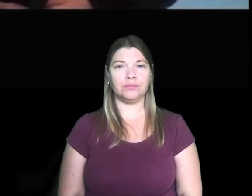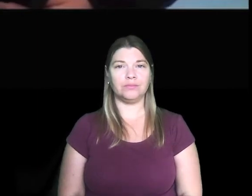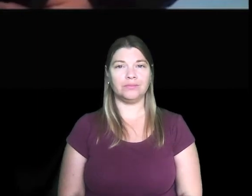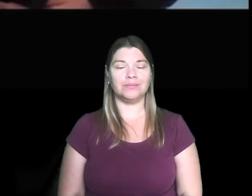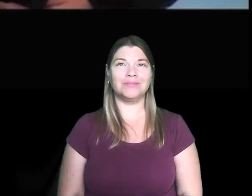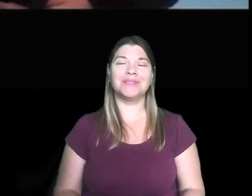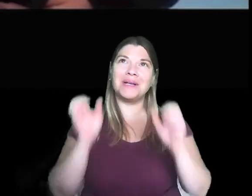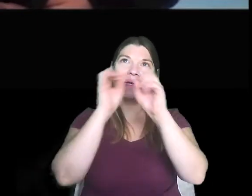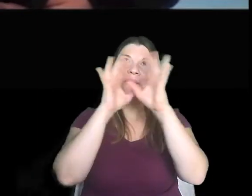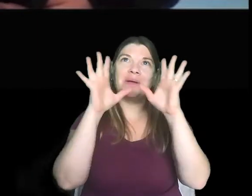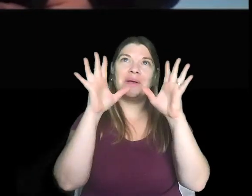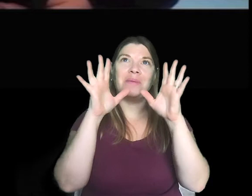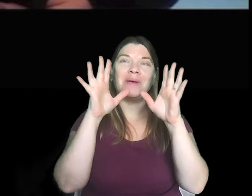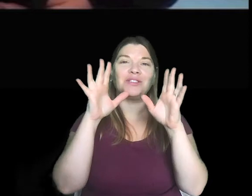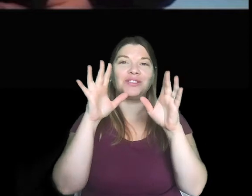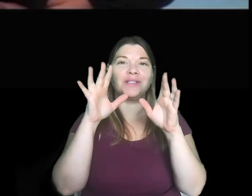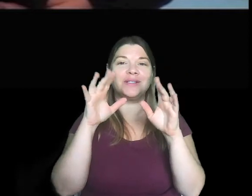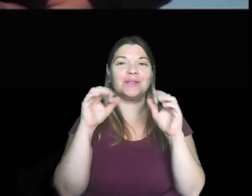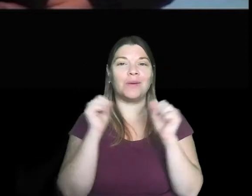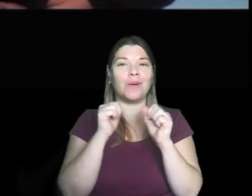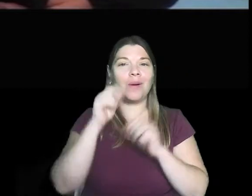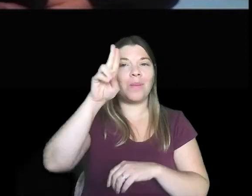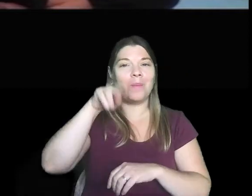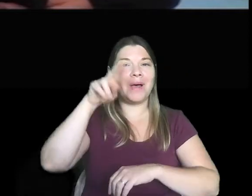Cool paint pouring over our skin.